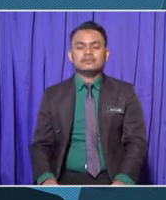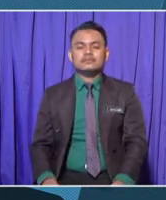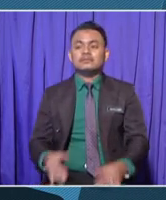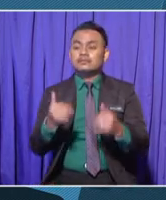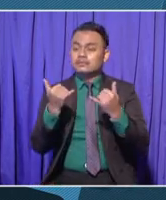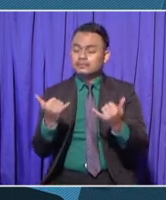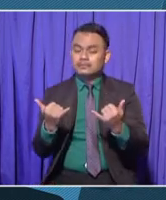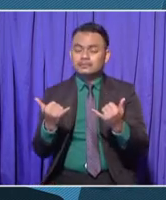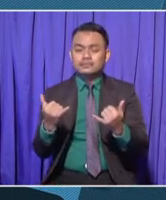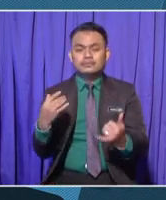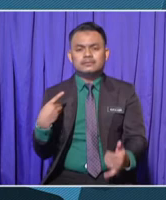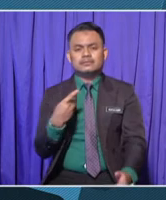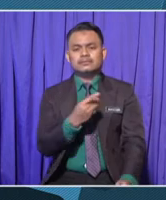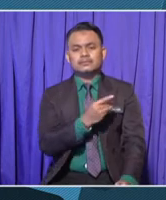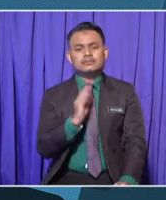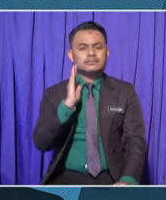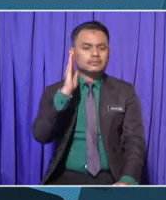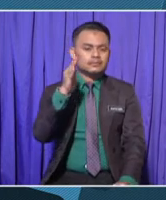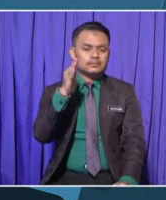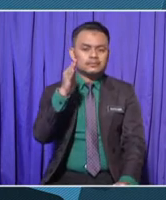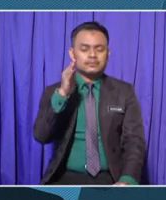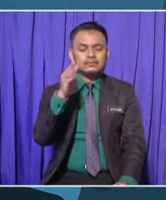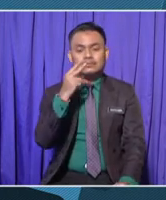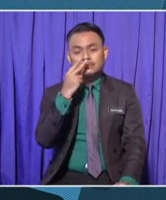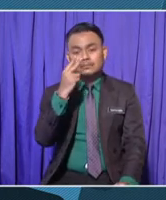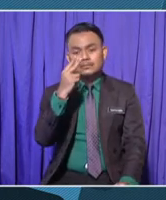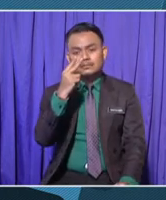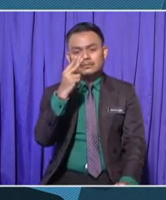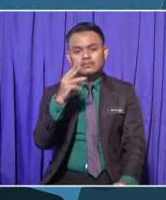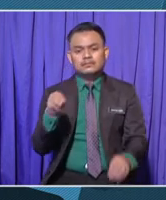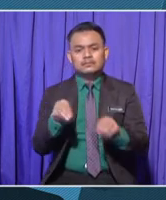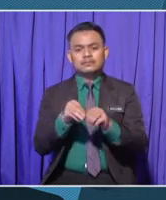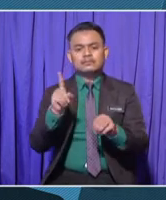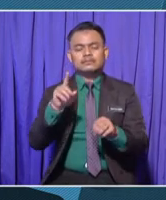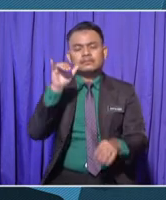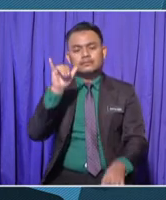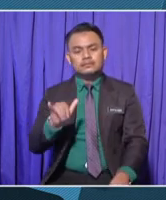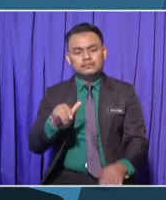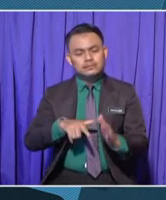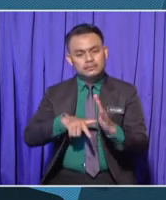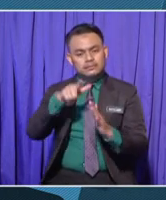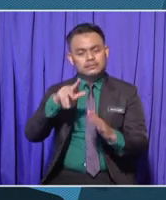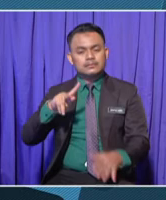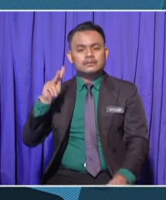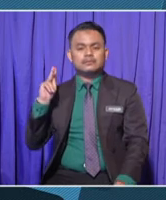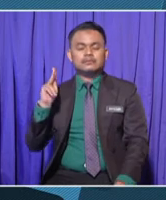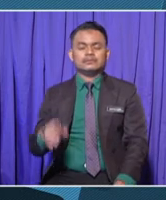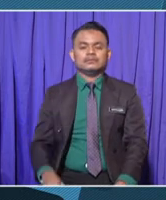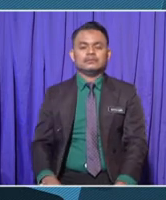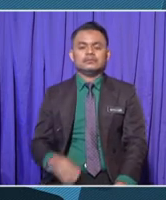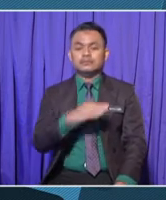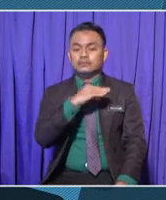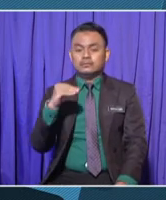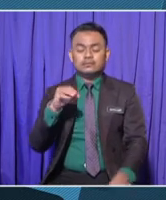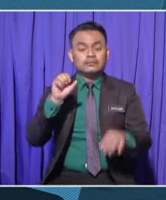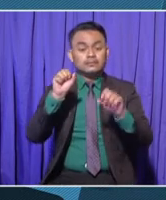Now, we will see which magnets are stronger and able to attract